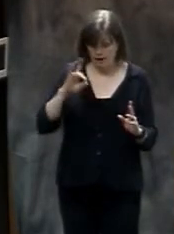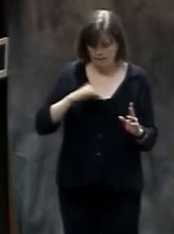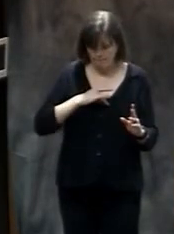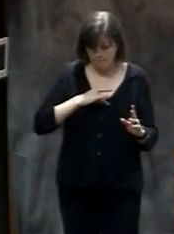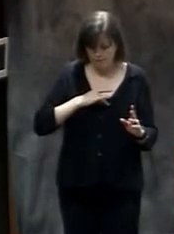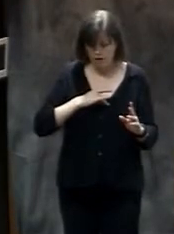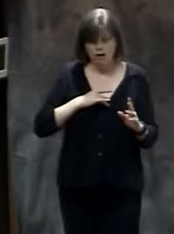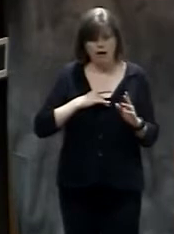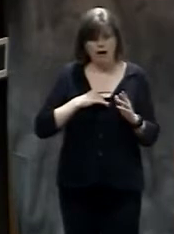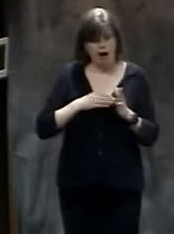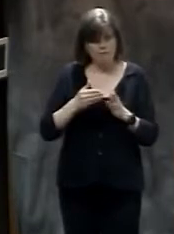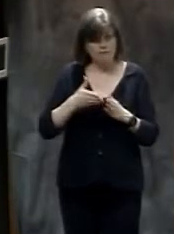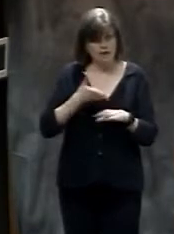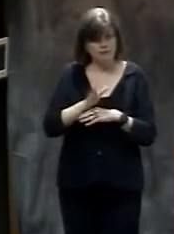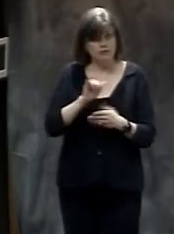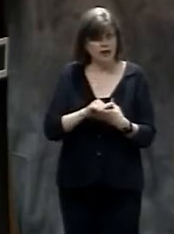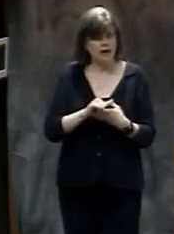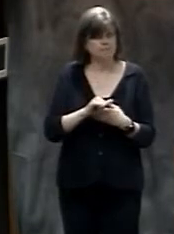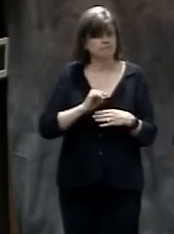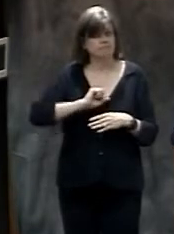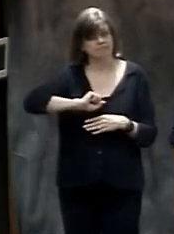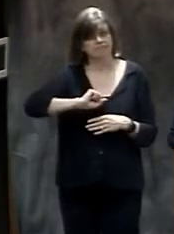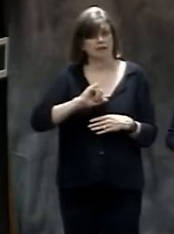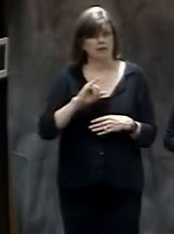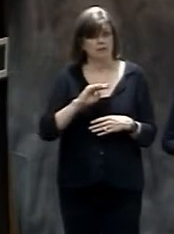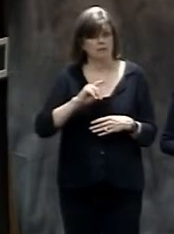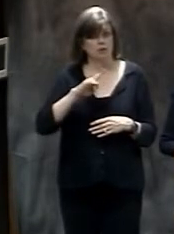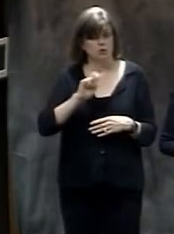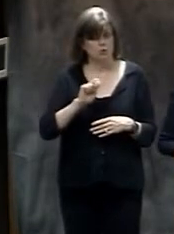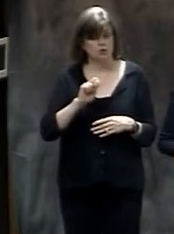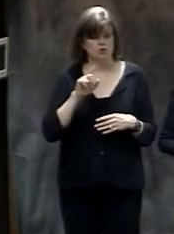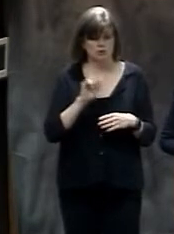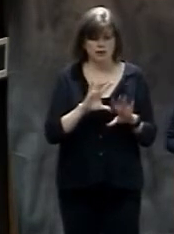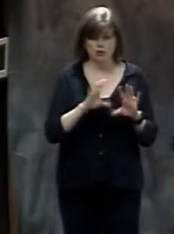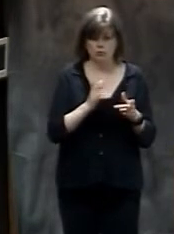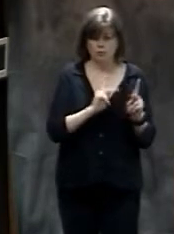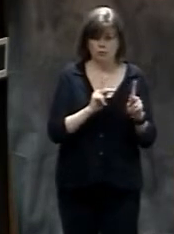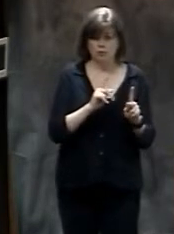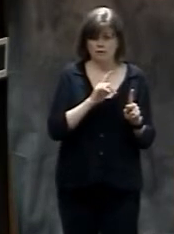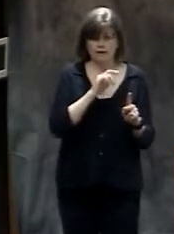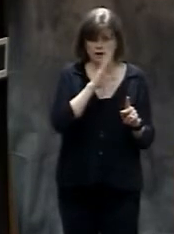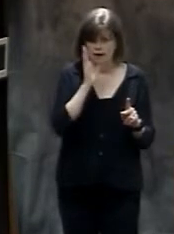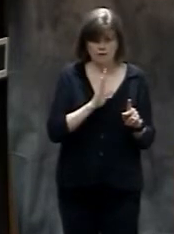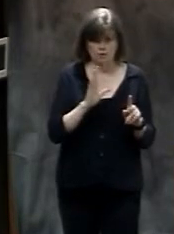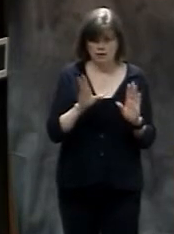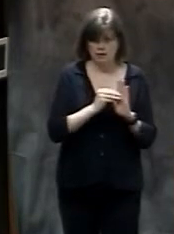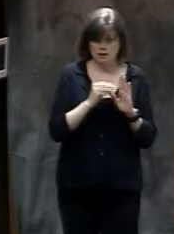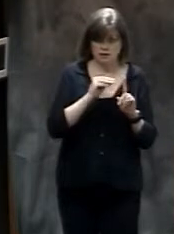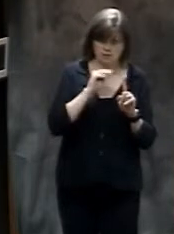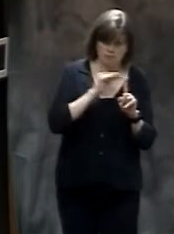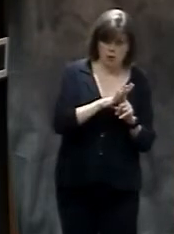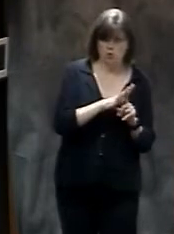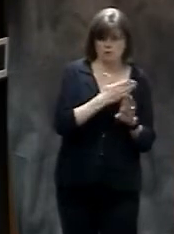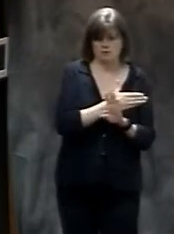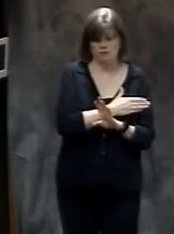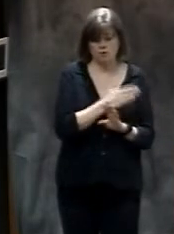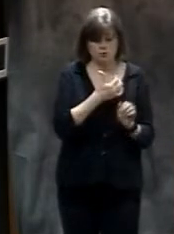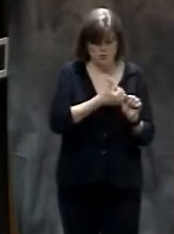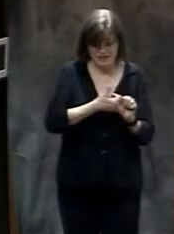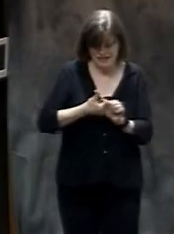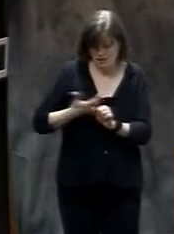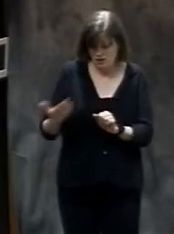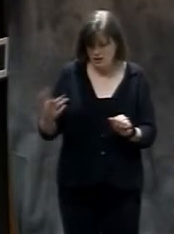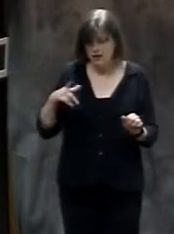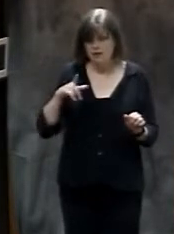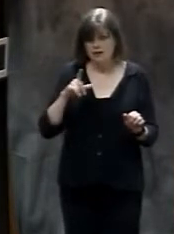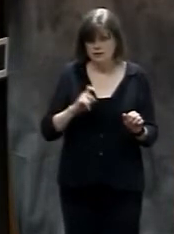that has not been previously exposed to the virus. Each of these elements has to be able to survive on its own, but within an environment that